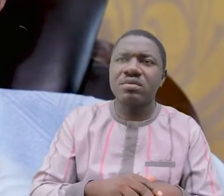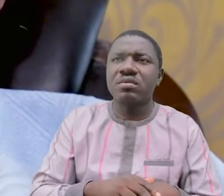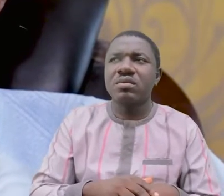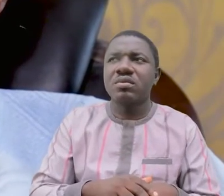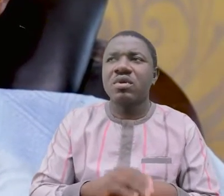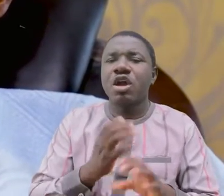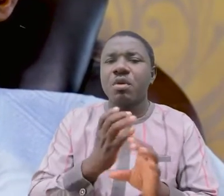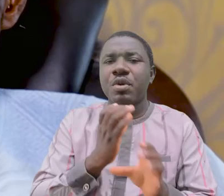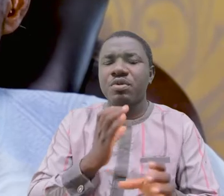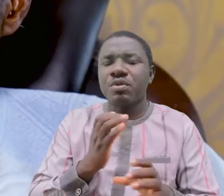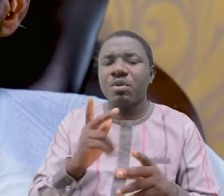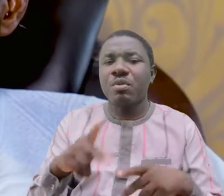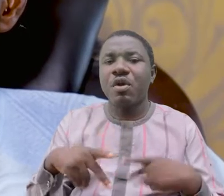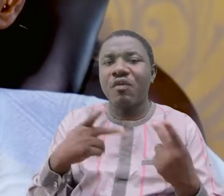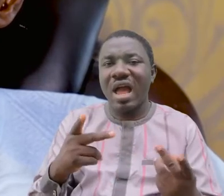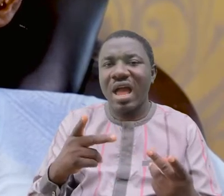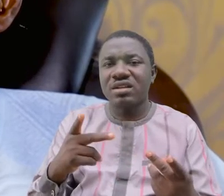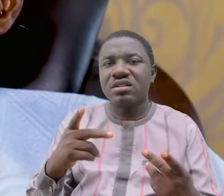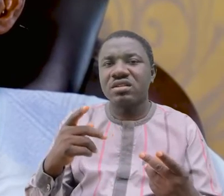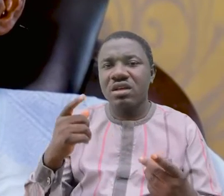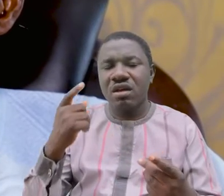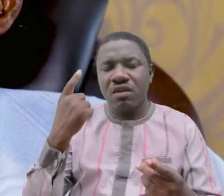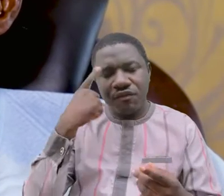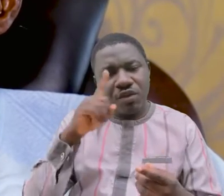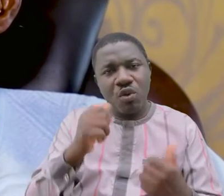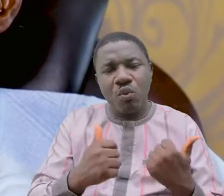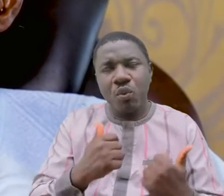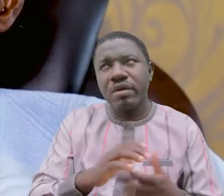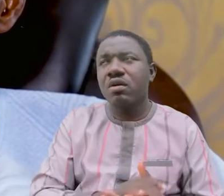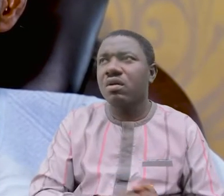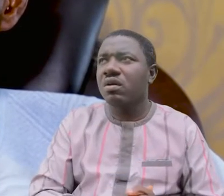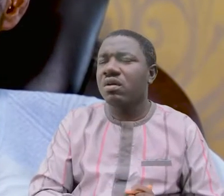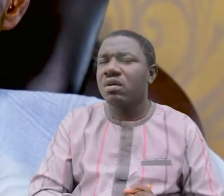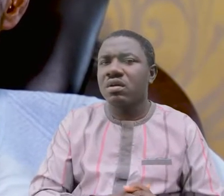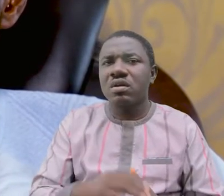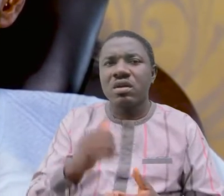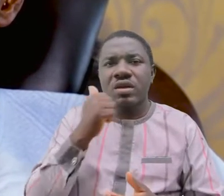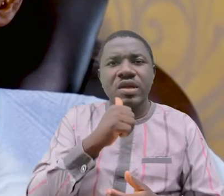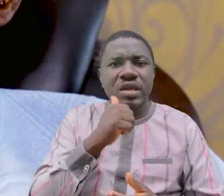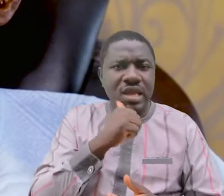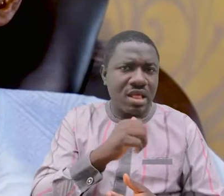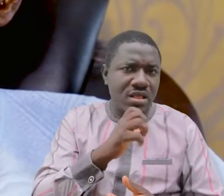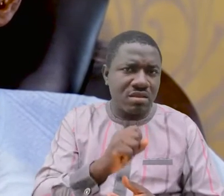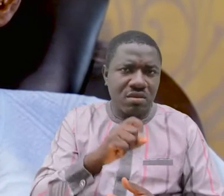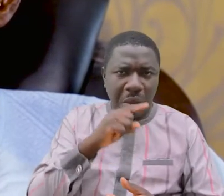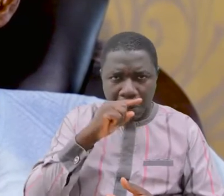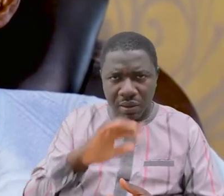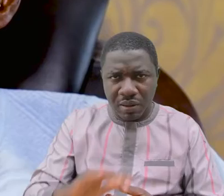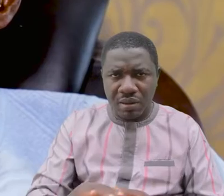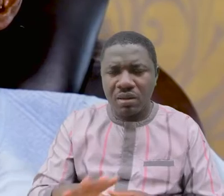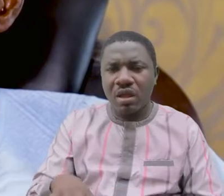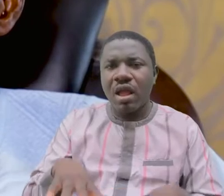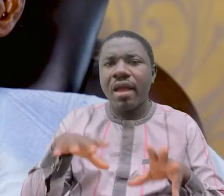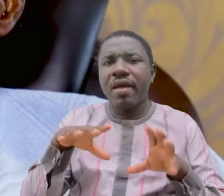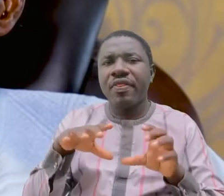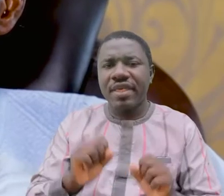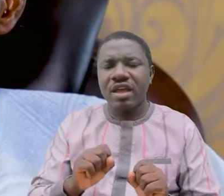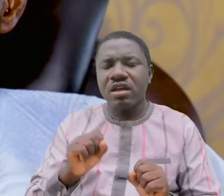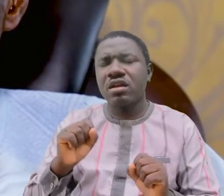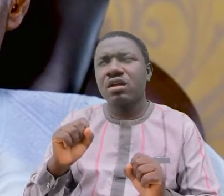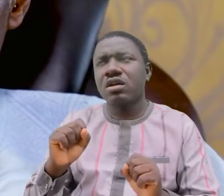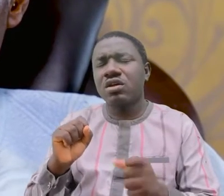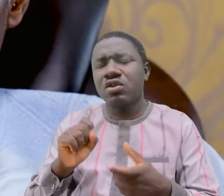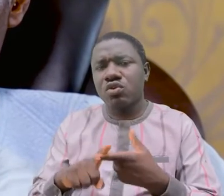improved. Buses were provided upon which our girl